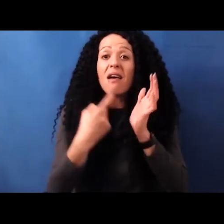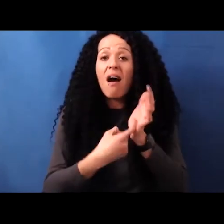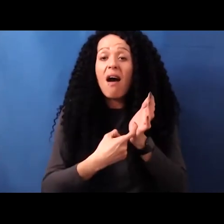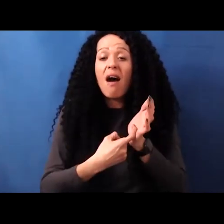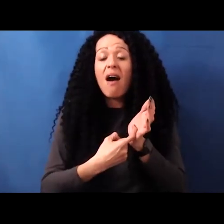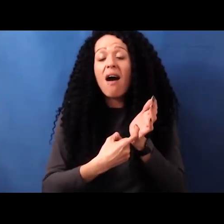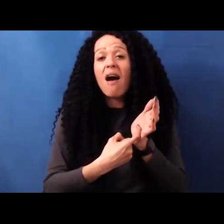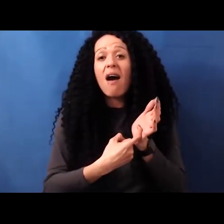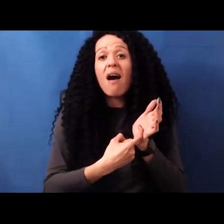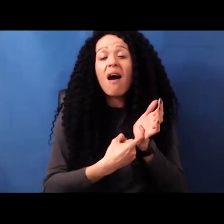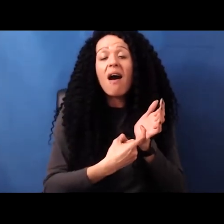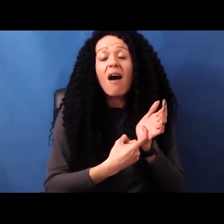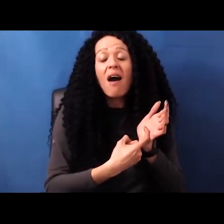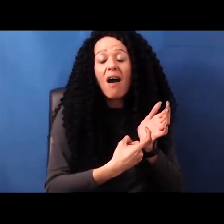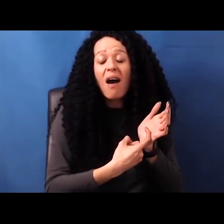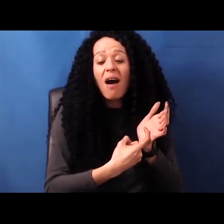Lochnagar.